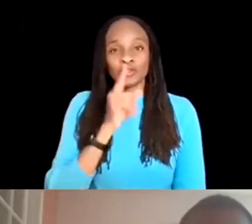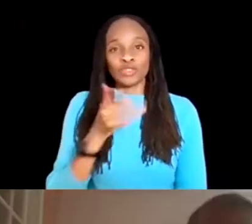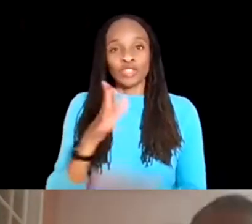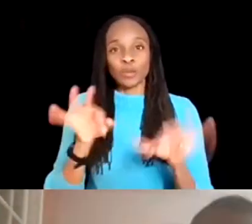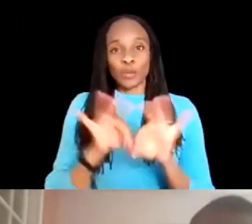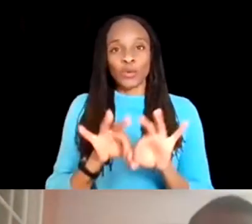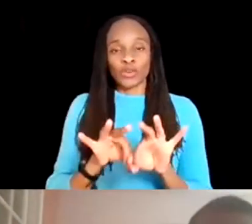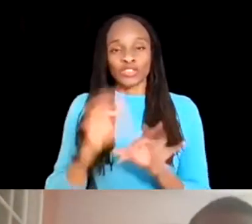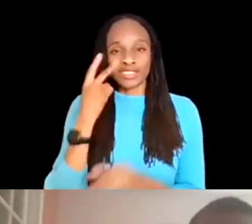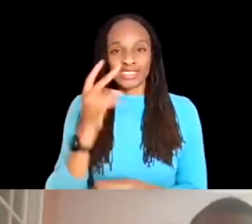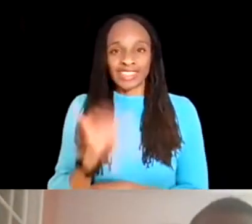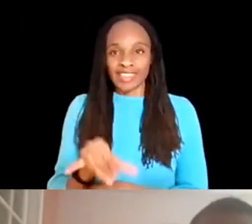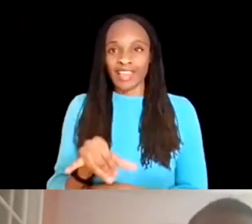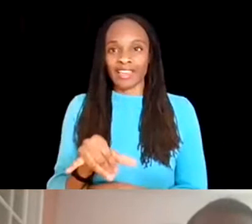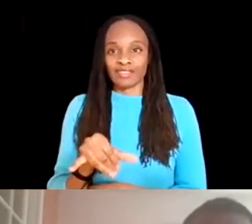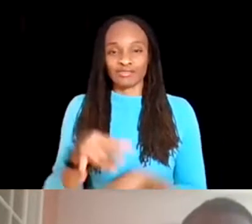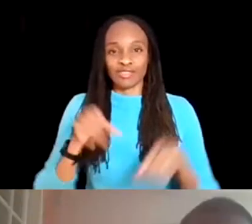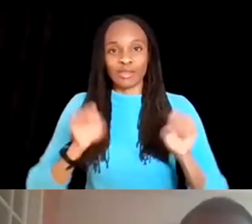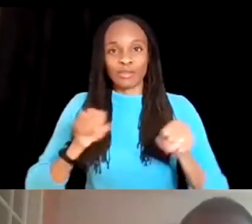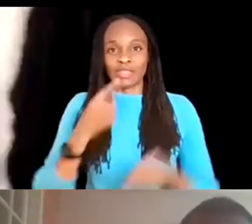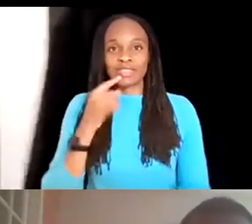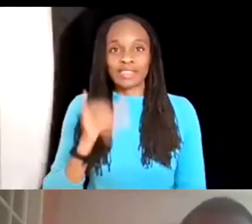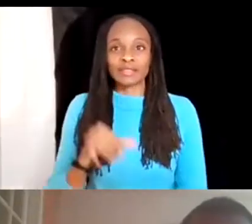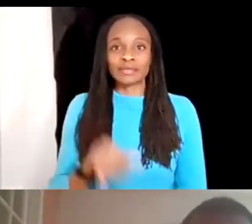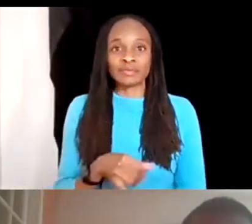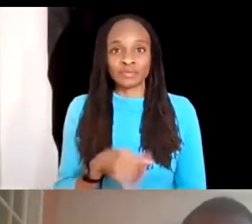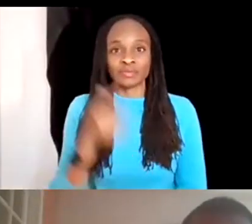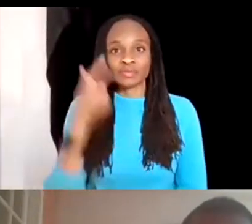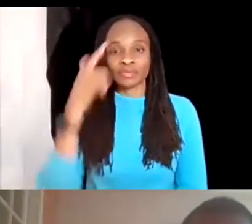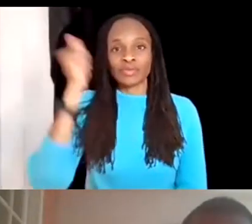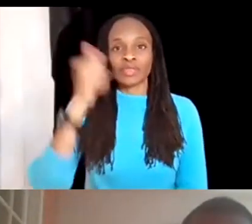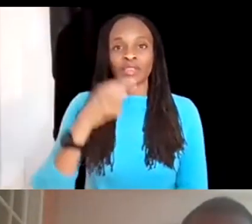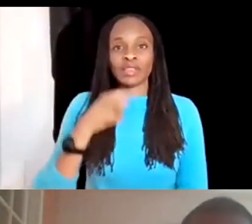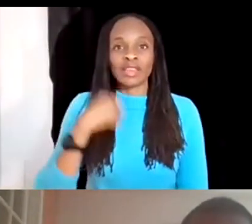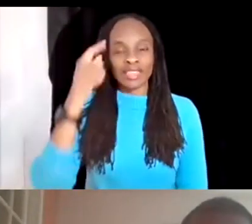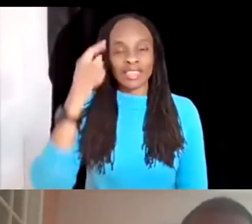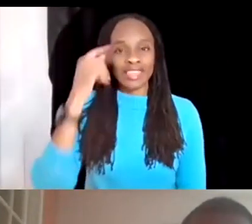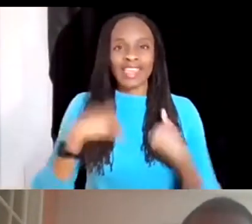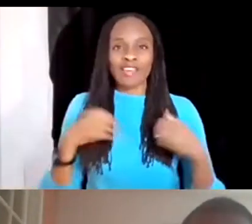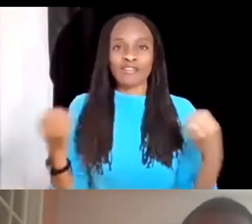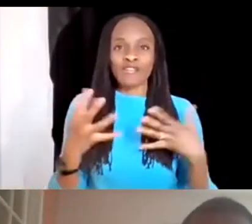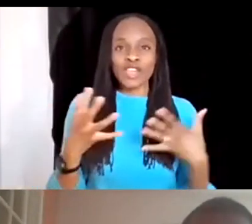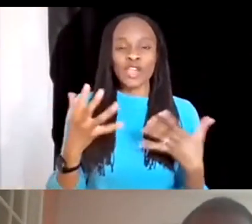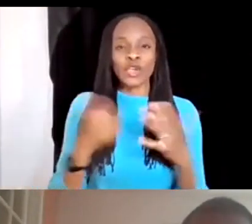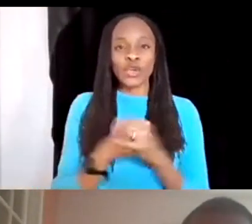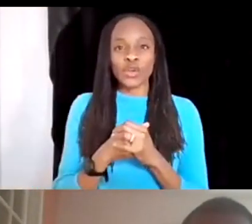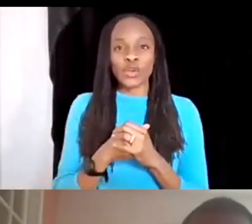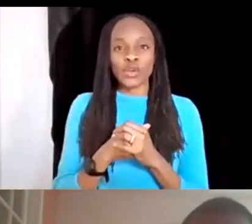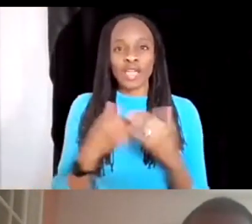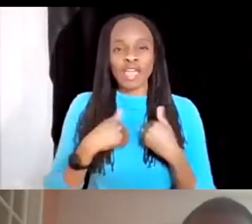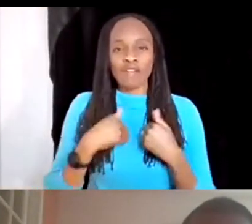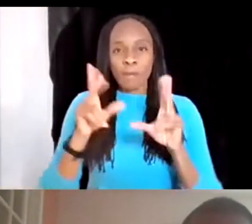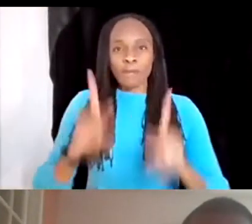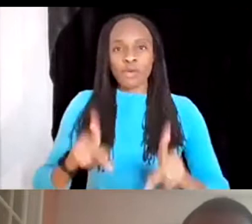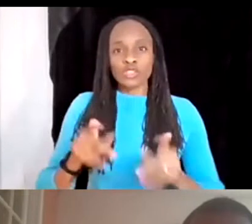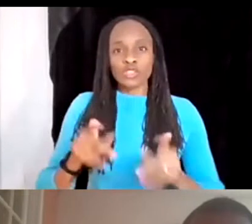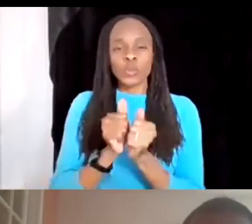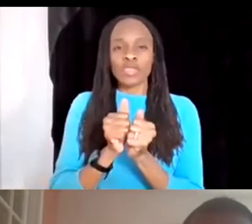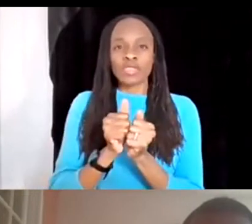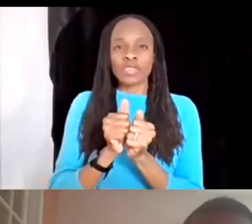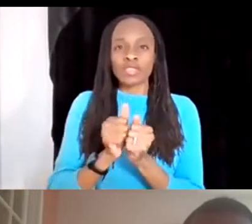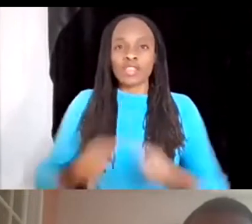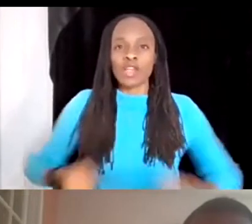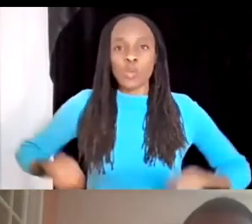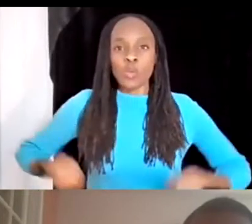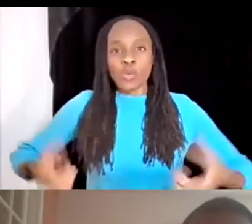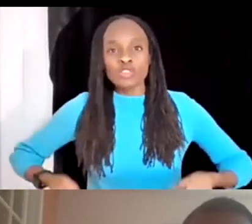to see that and be able to say it, because I think there's fear, like, oh, if we have someone who uses a wheelchair or we have someone who has certain